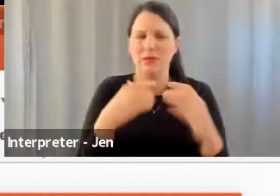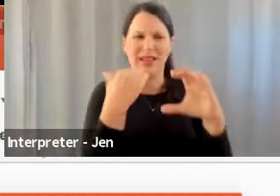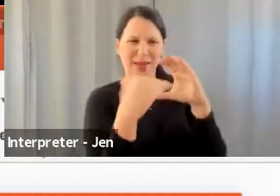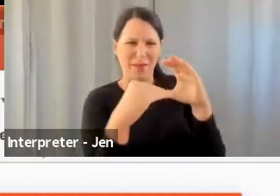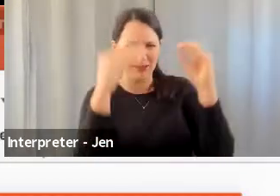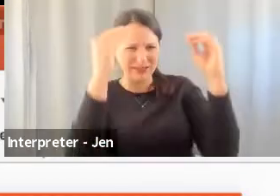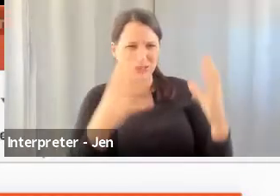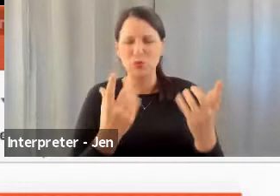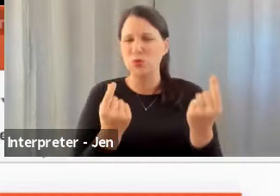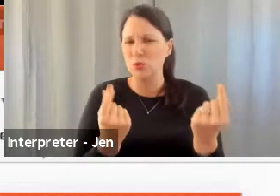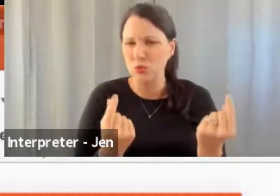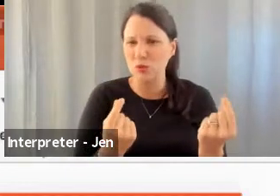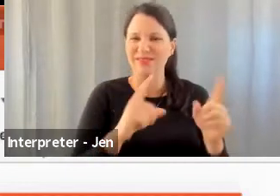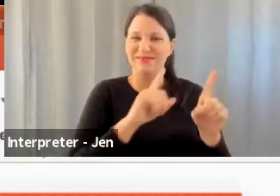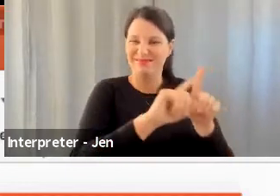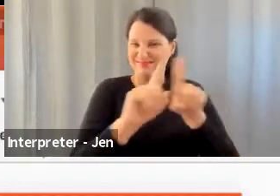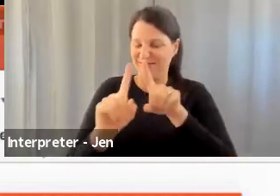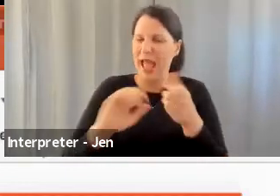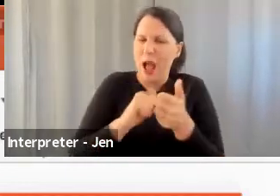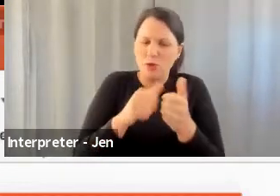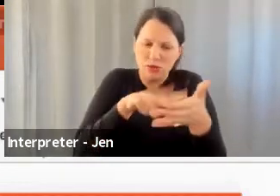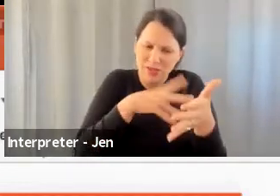class at Fresno City, we can help you with that.